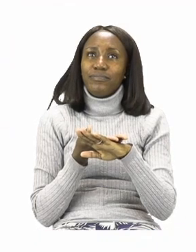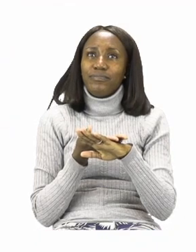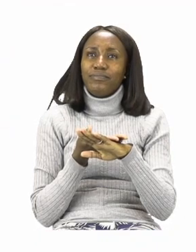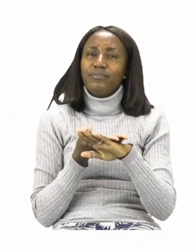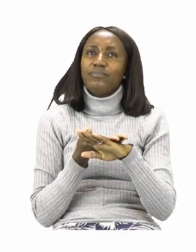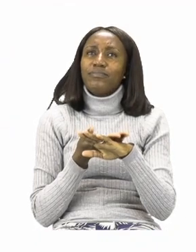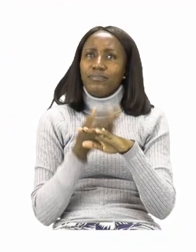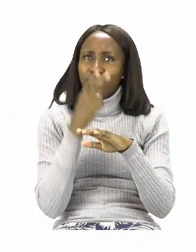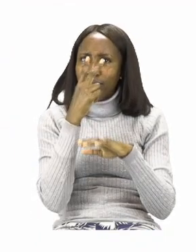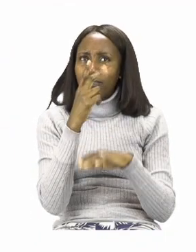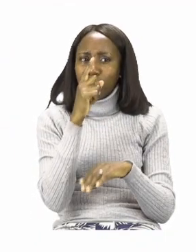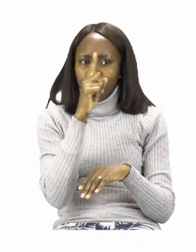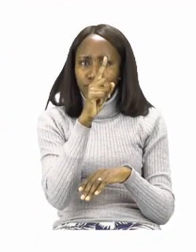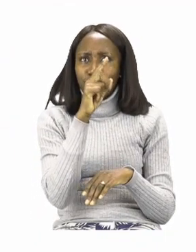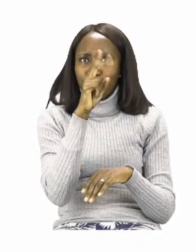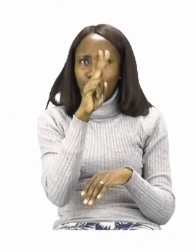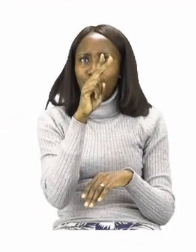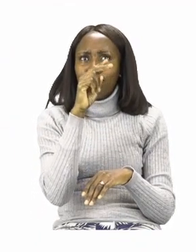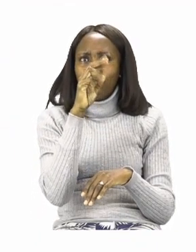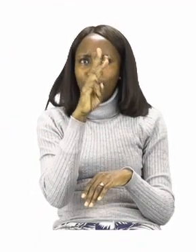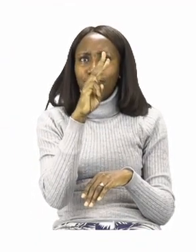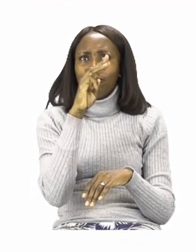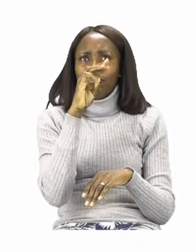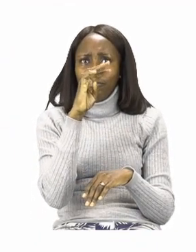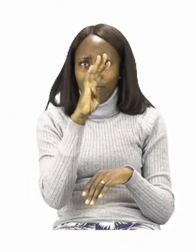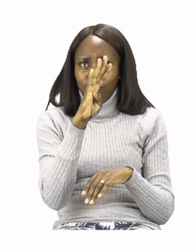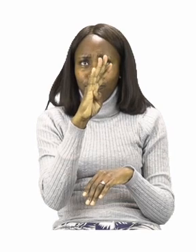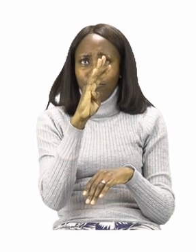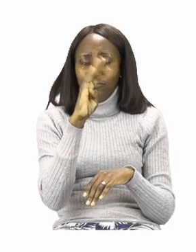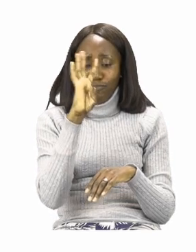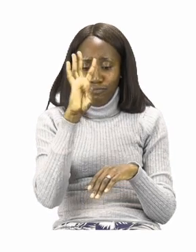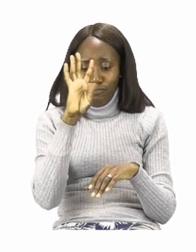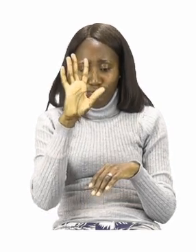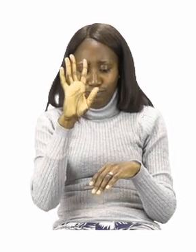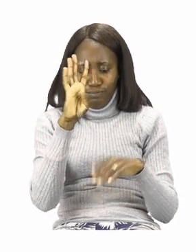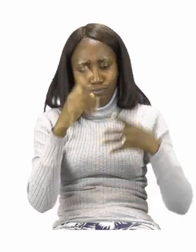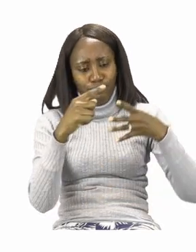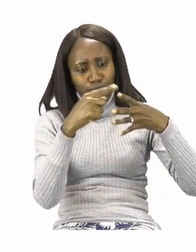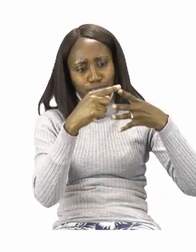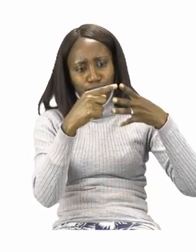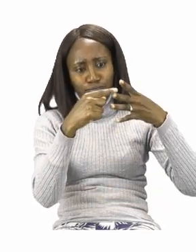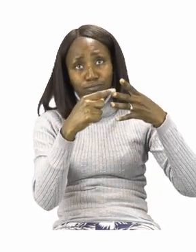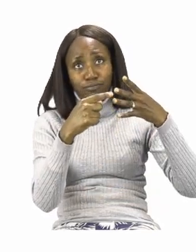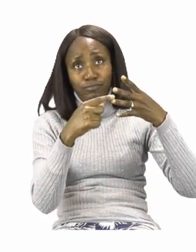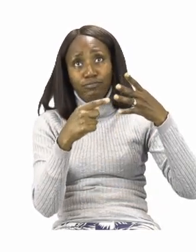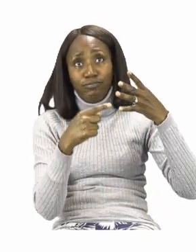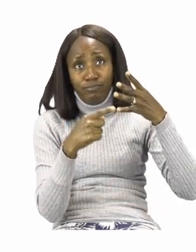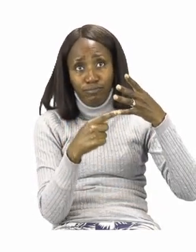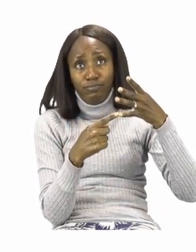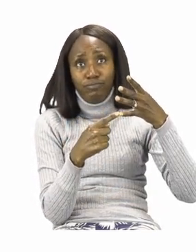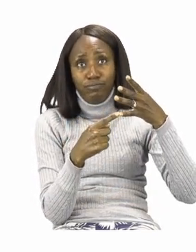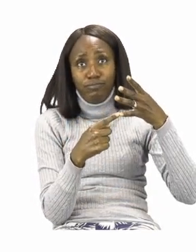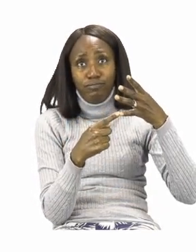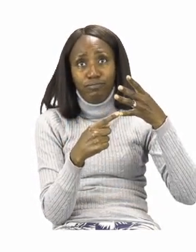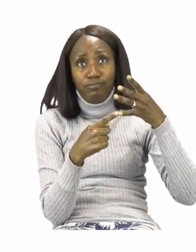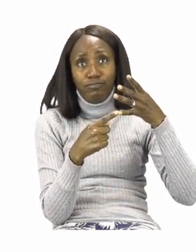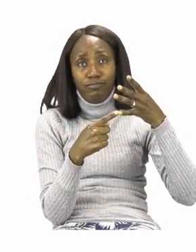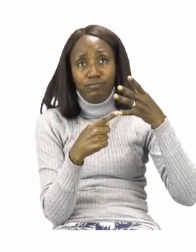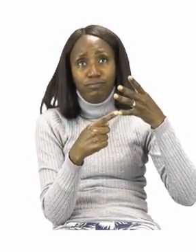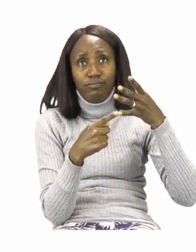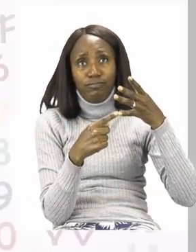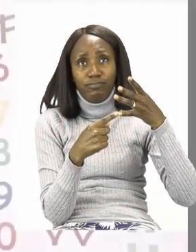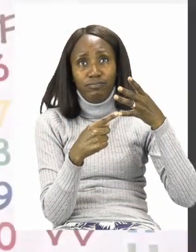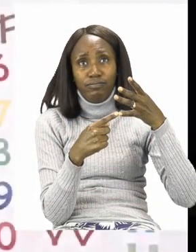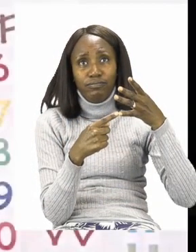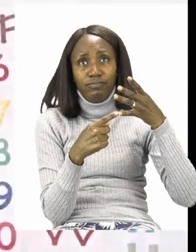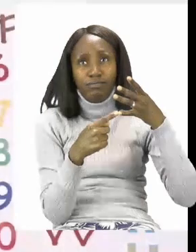1, 2, 3, the 4th example on page 19. Okay, then we look